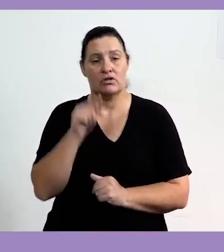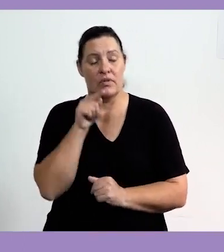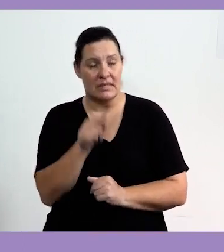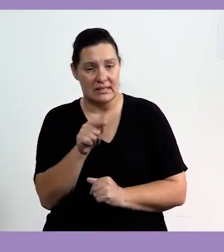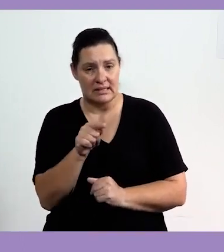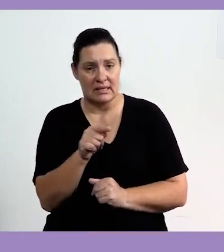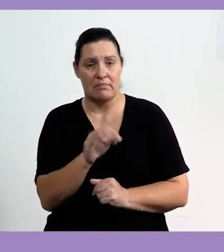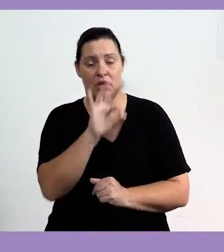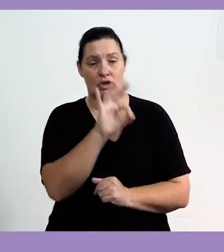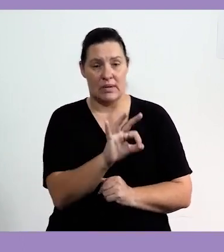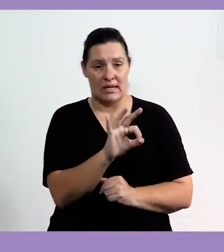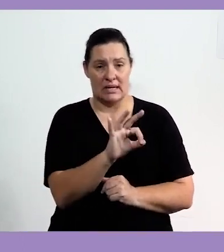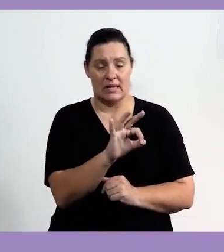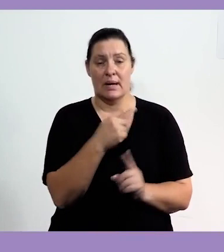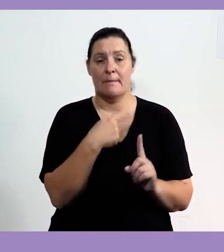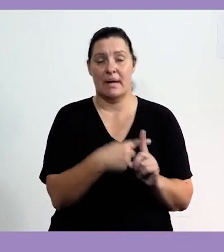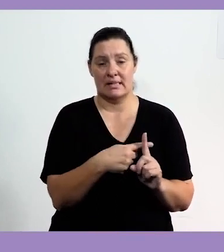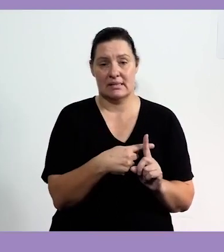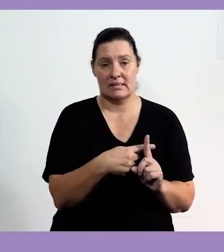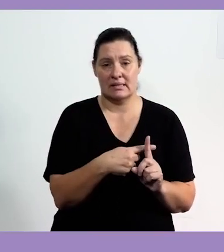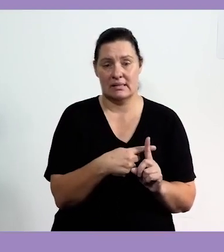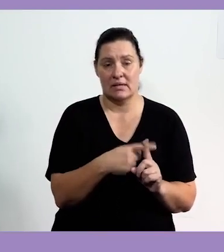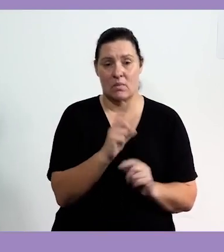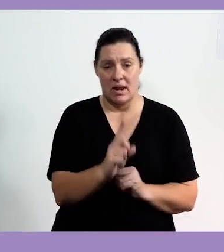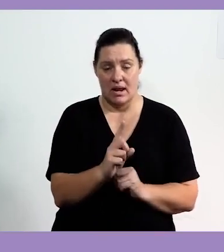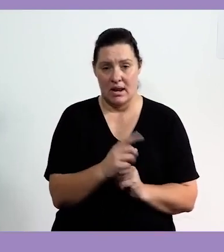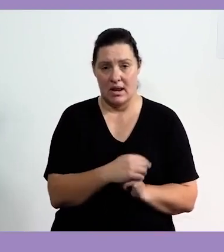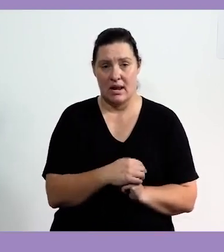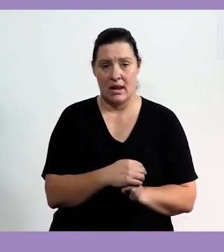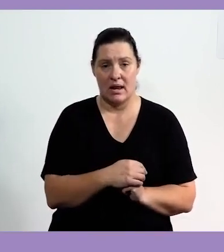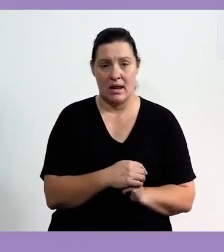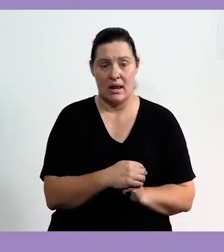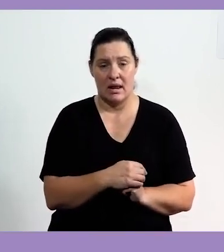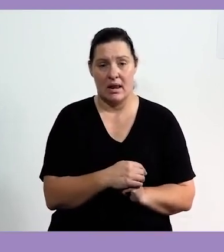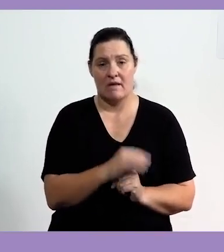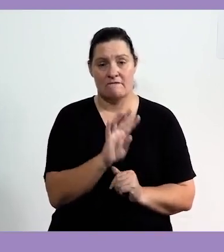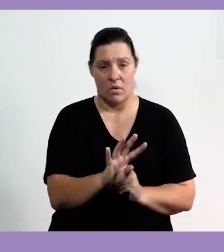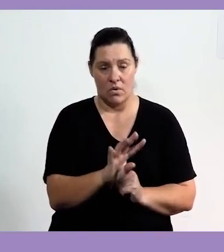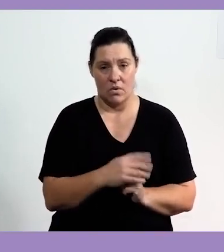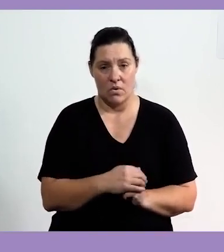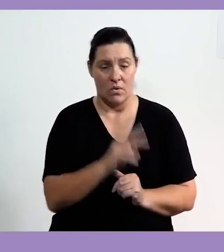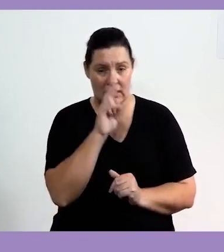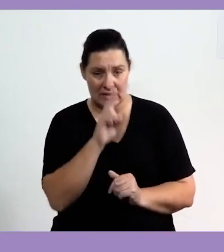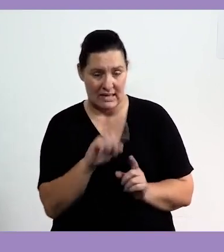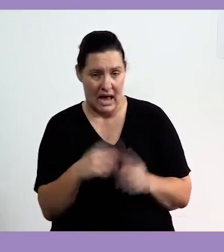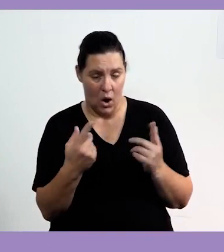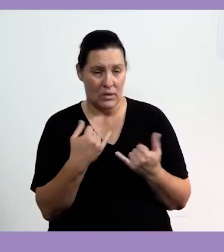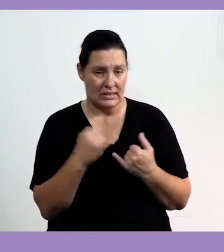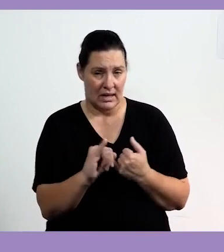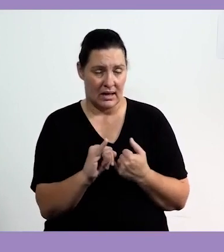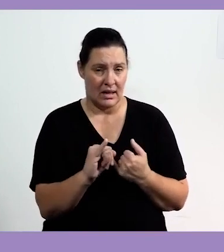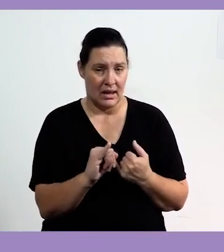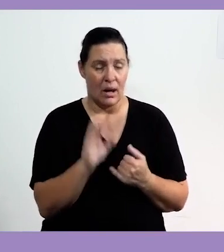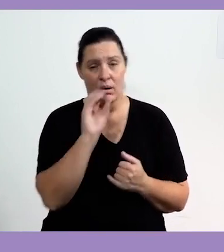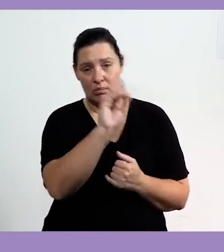So, this is going to be 3 plus 1, and that is a 4. Can you see how I